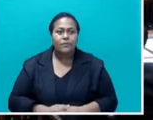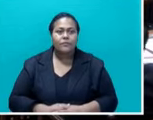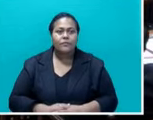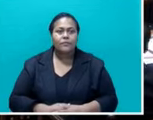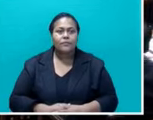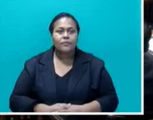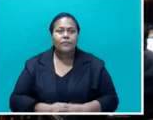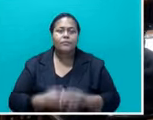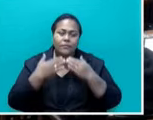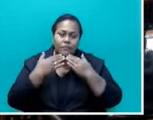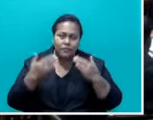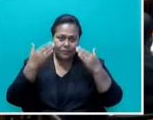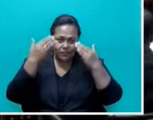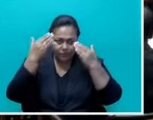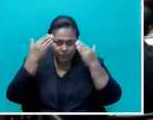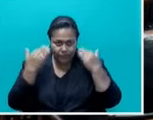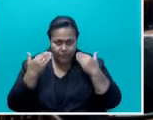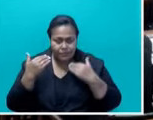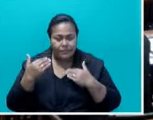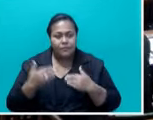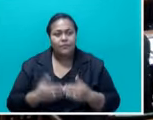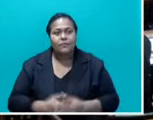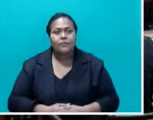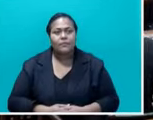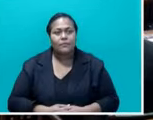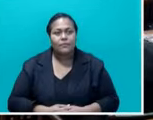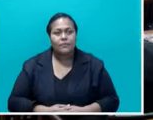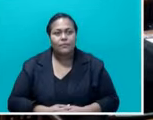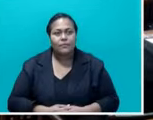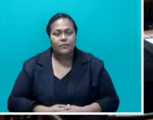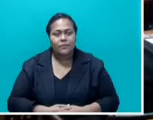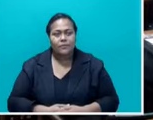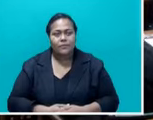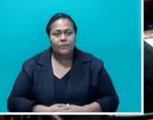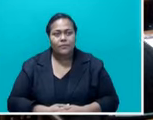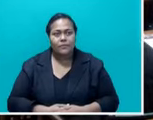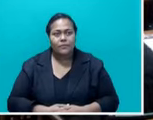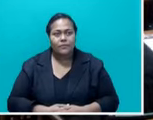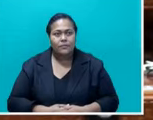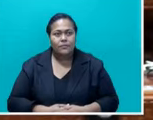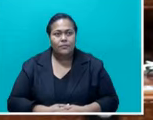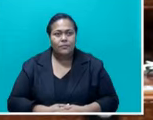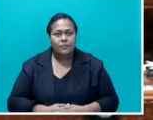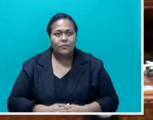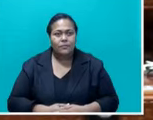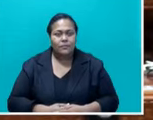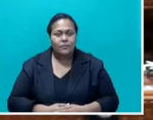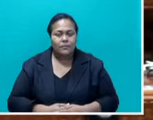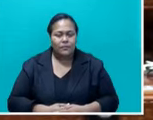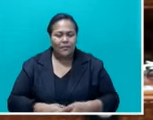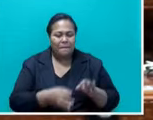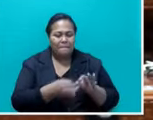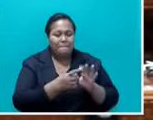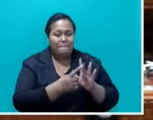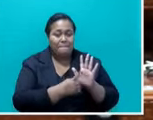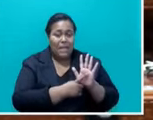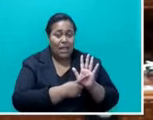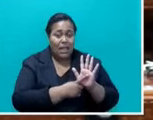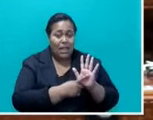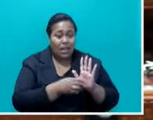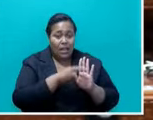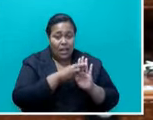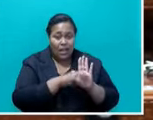Thank you, Honorable Speaker. Honorable Speaker, the three bills before us are all related and all point